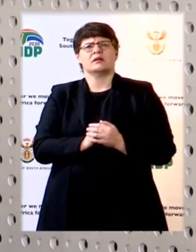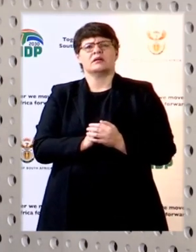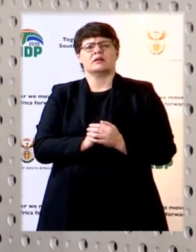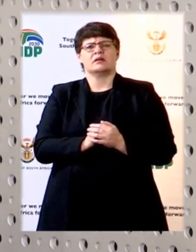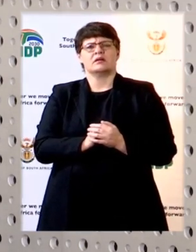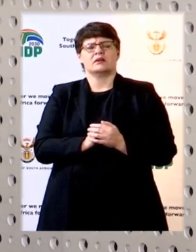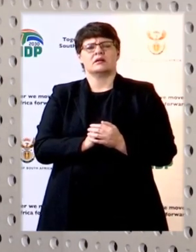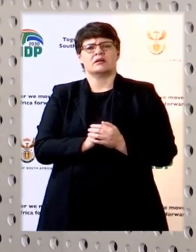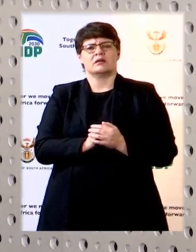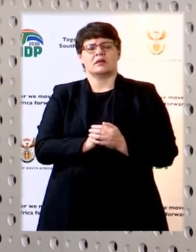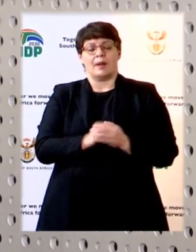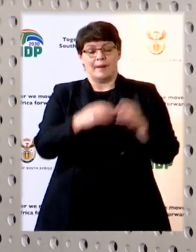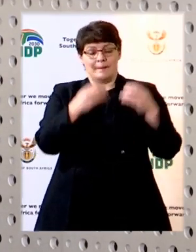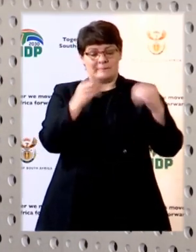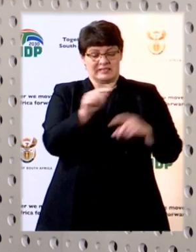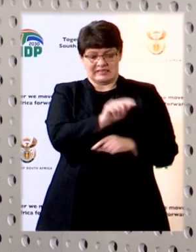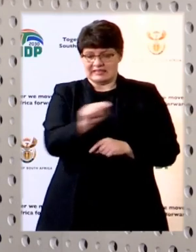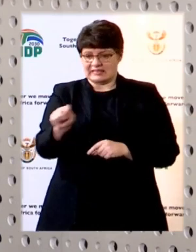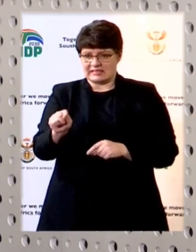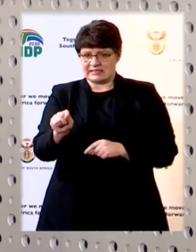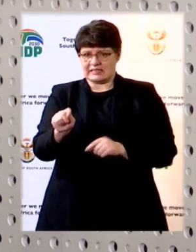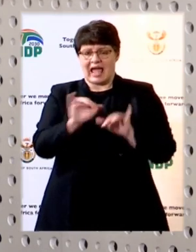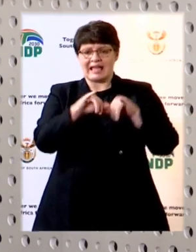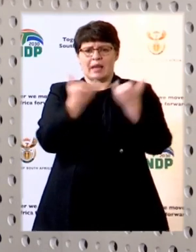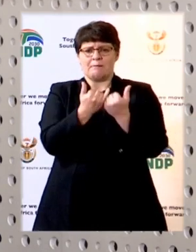any support measures for companies less than 10,